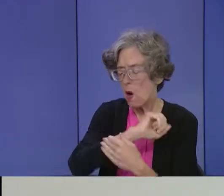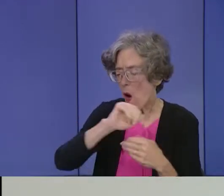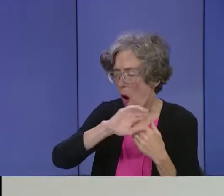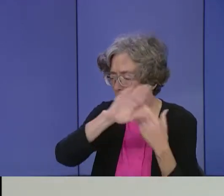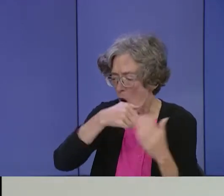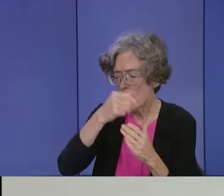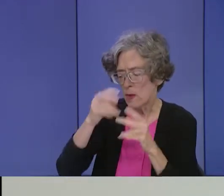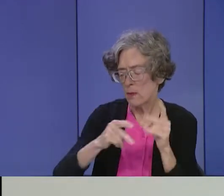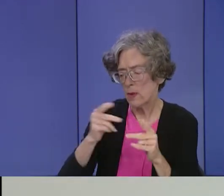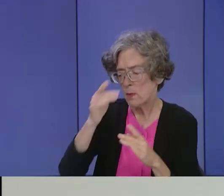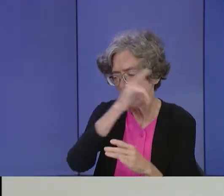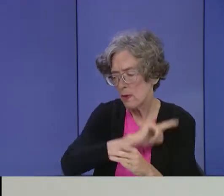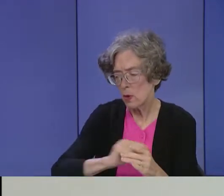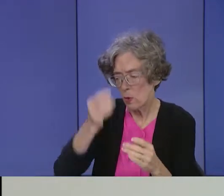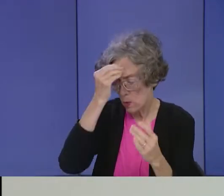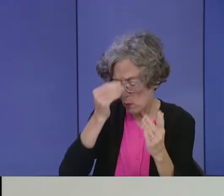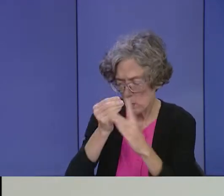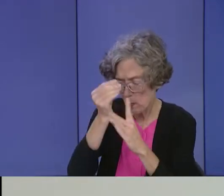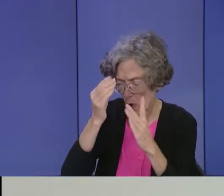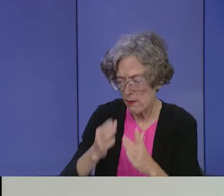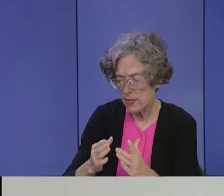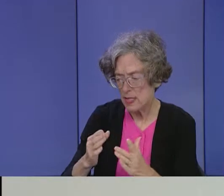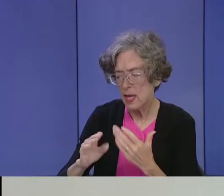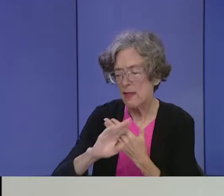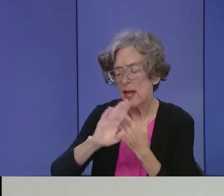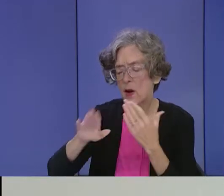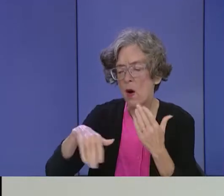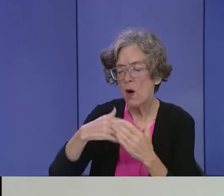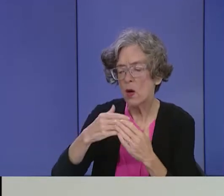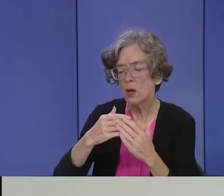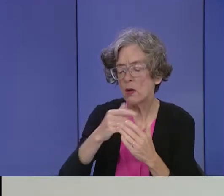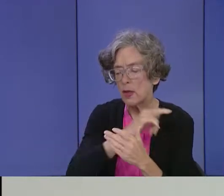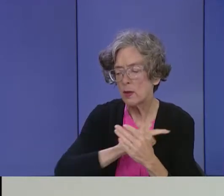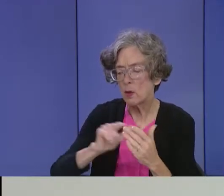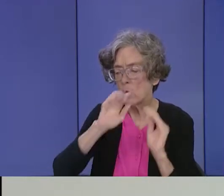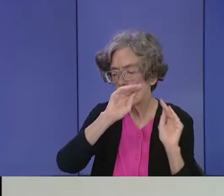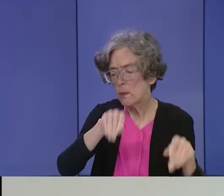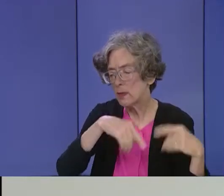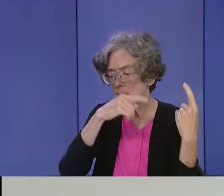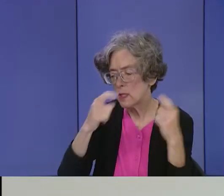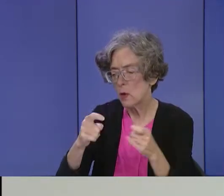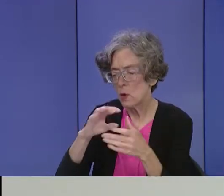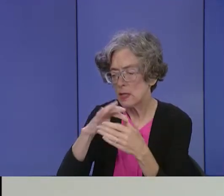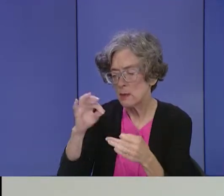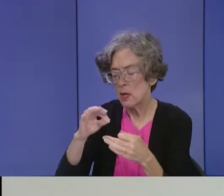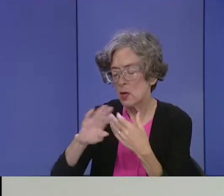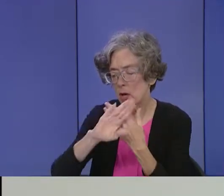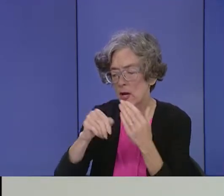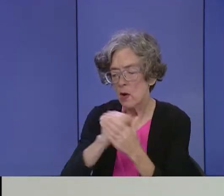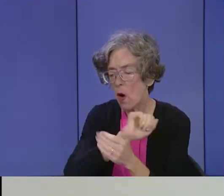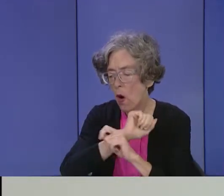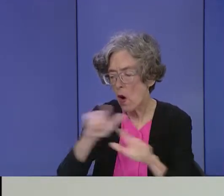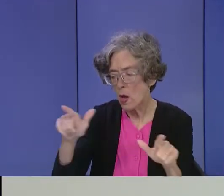of the Lord were prophets. Would that the Lord might bestow his spirit on them